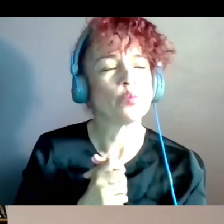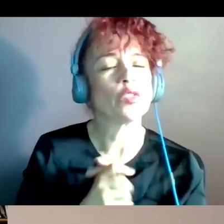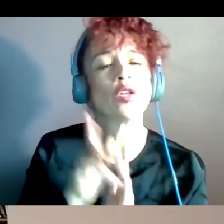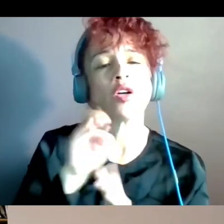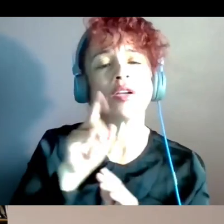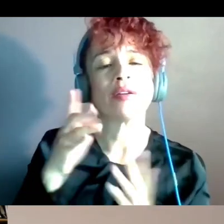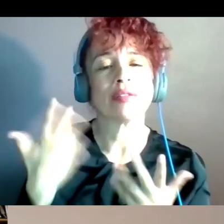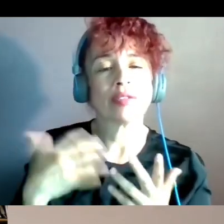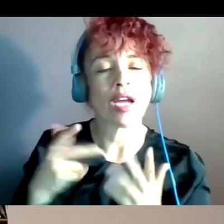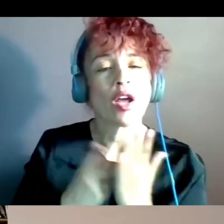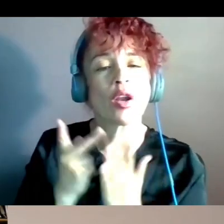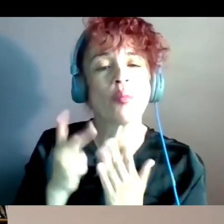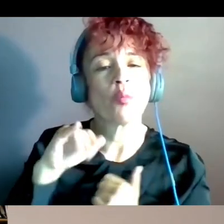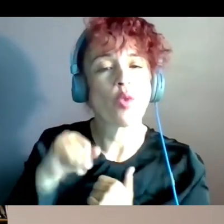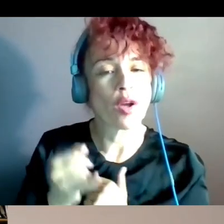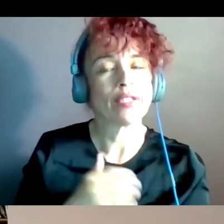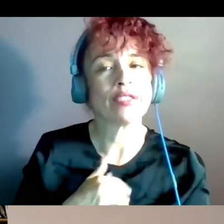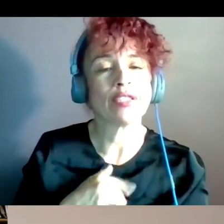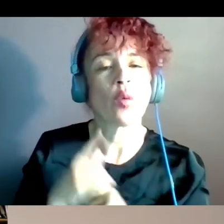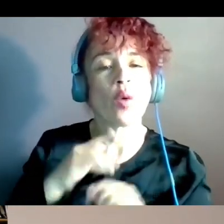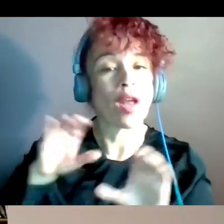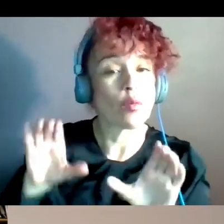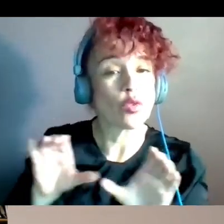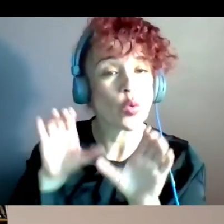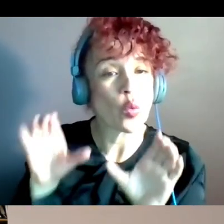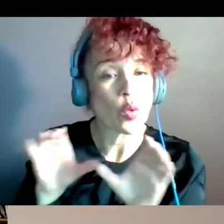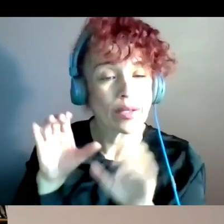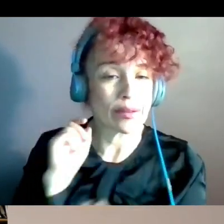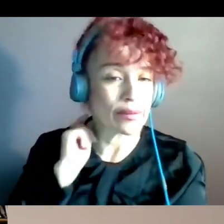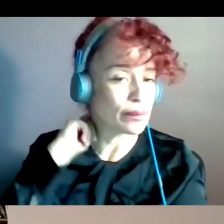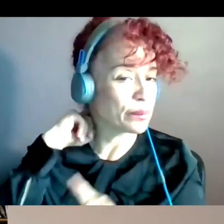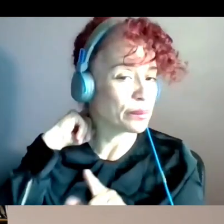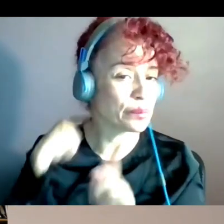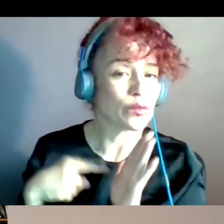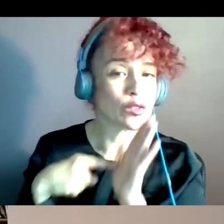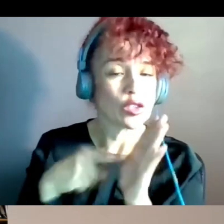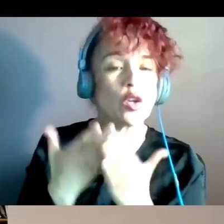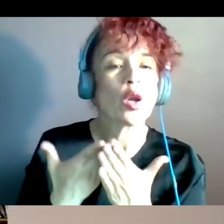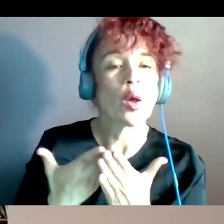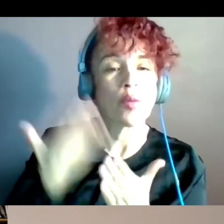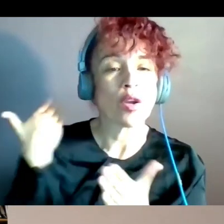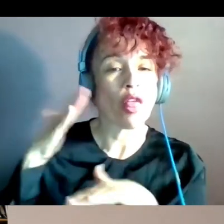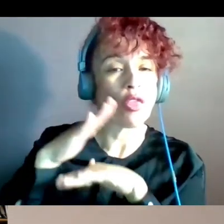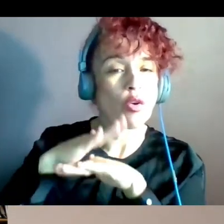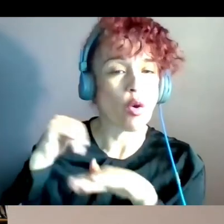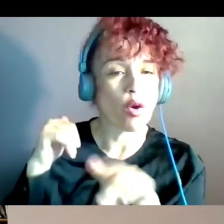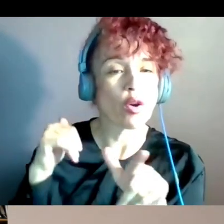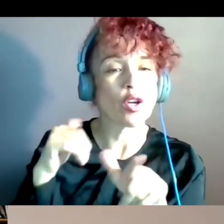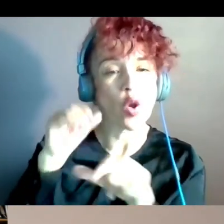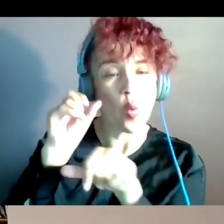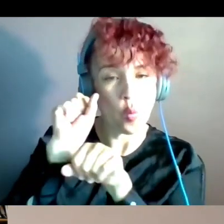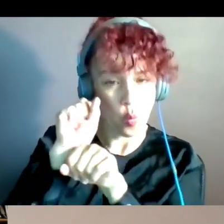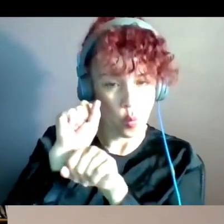from project to project. When I'm doing, I probably should have did this before the call, but when I'm working